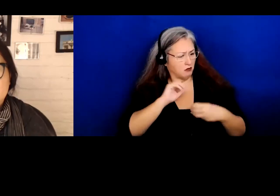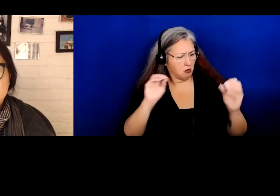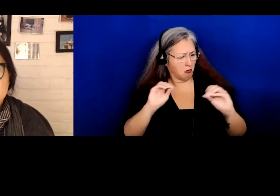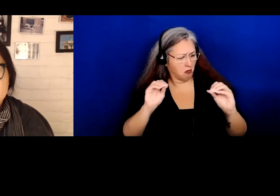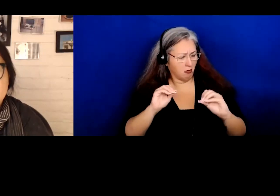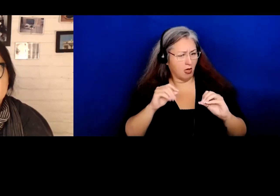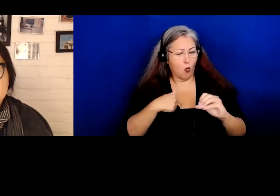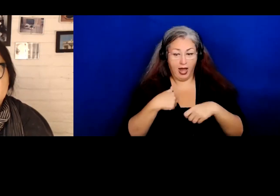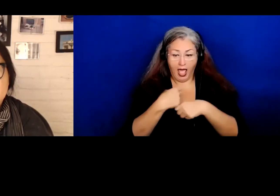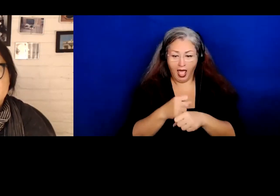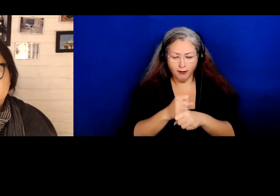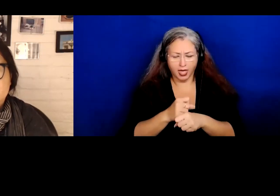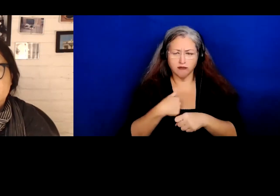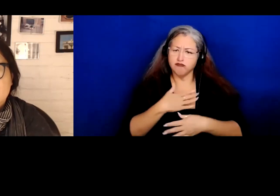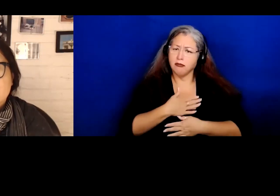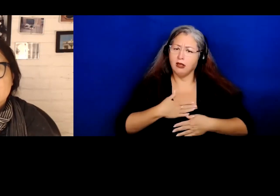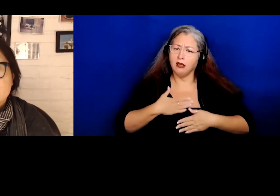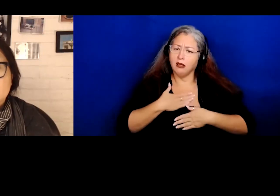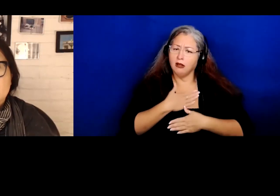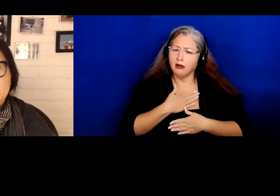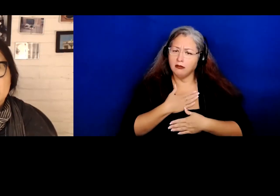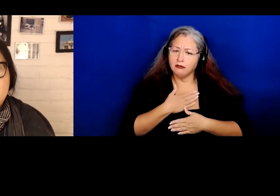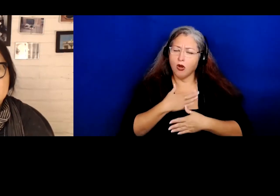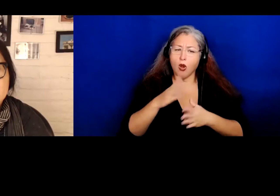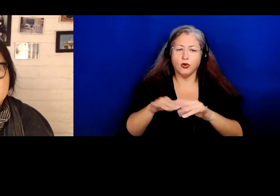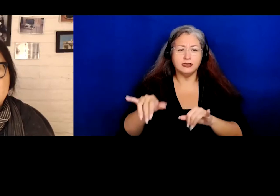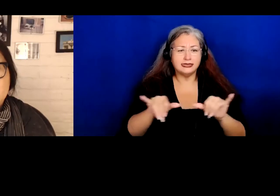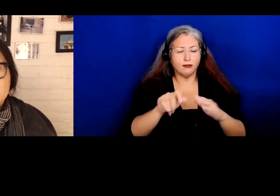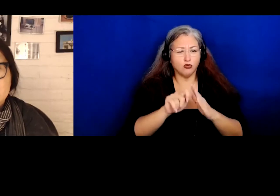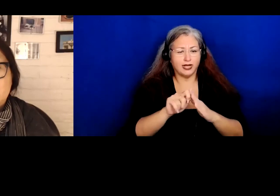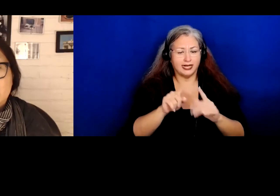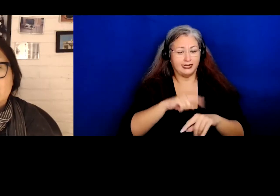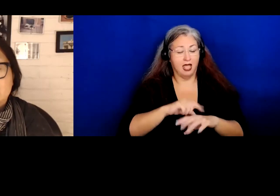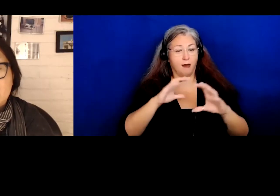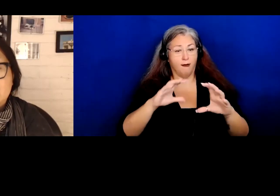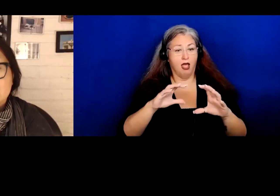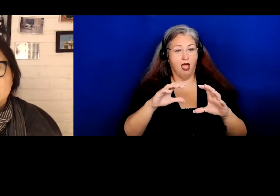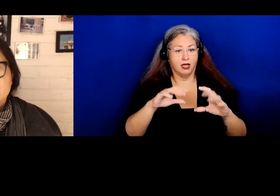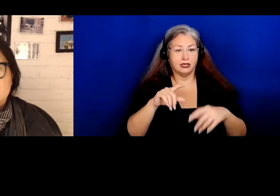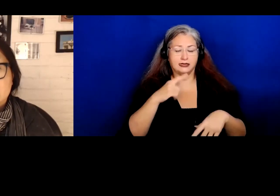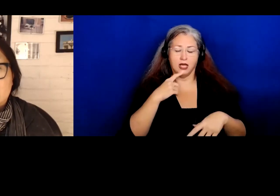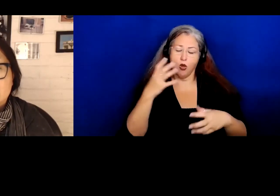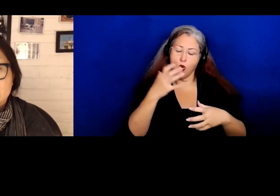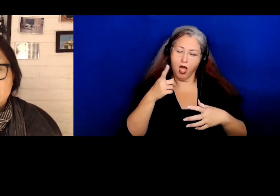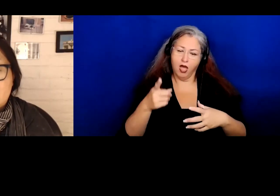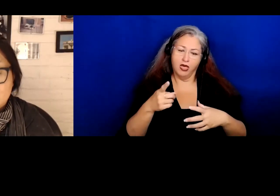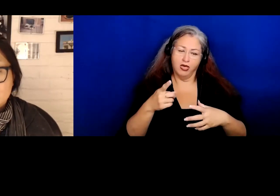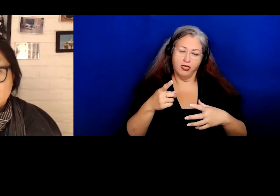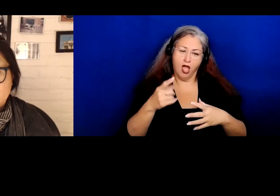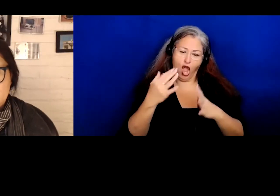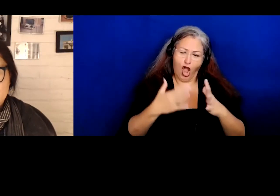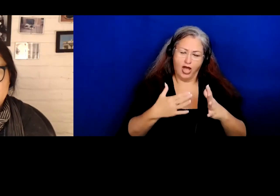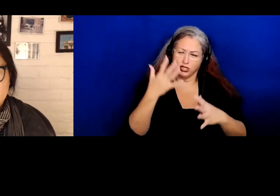making the pieces gave him pleasure. Some who have written about Time Clock Piece point out how exhausted the